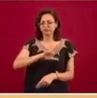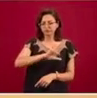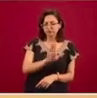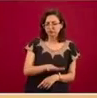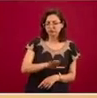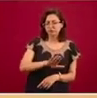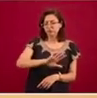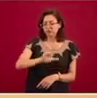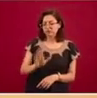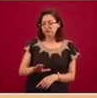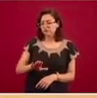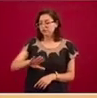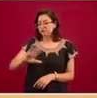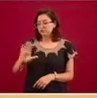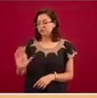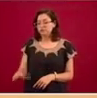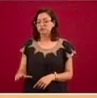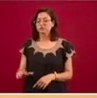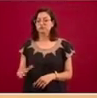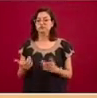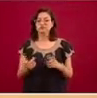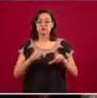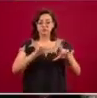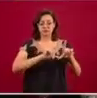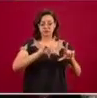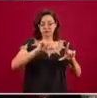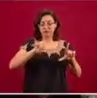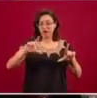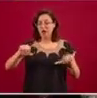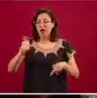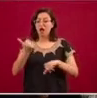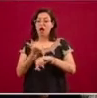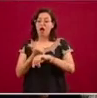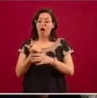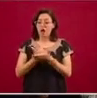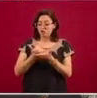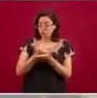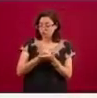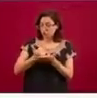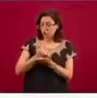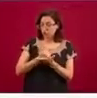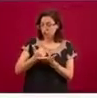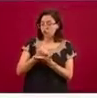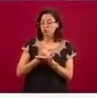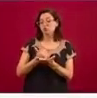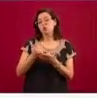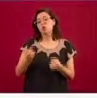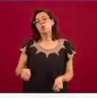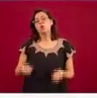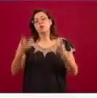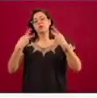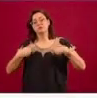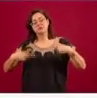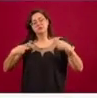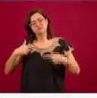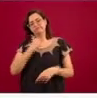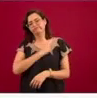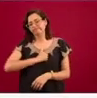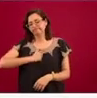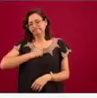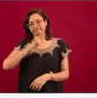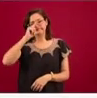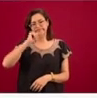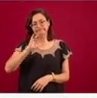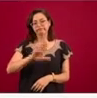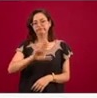look at the distribution of these fatalities, and basically what appears represented